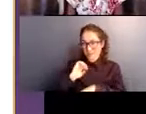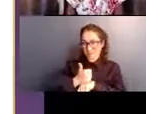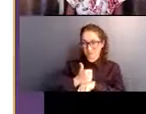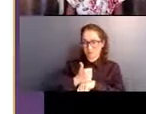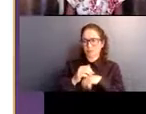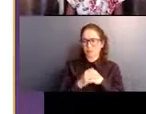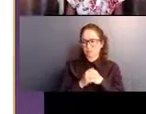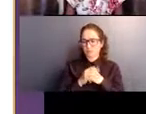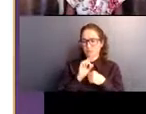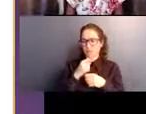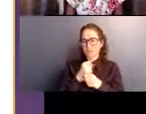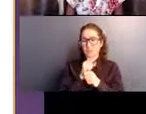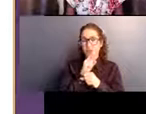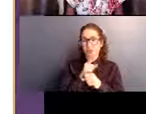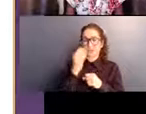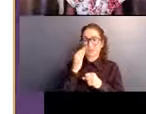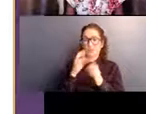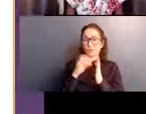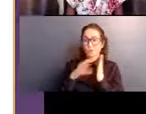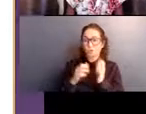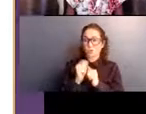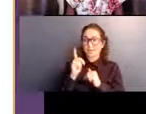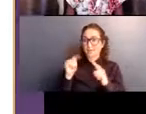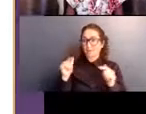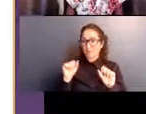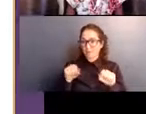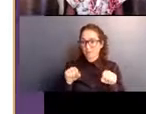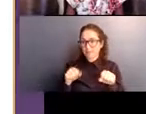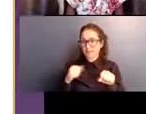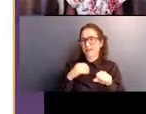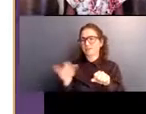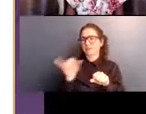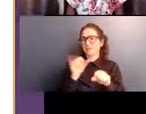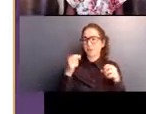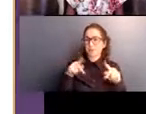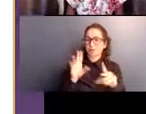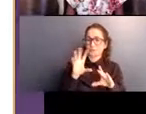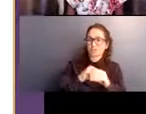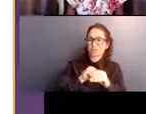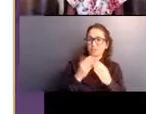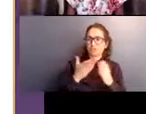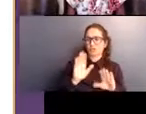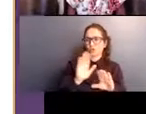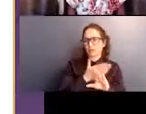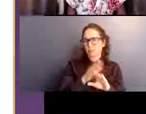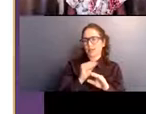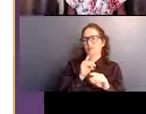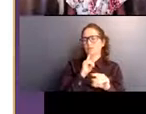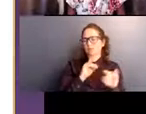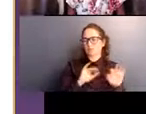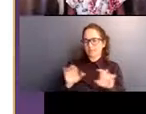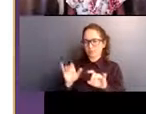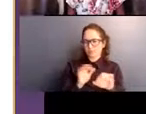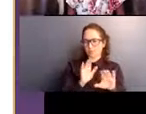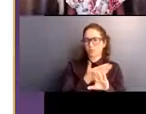make sure that students with differing abilities have the same opportunity to participate in general music and instrumental music classes and